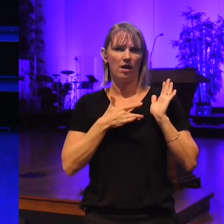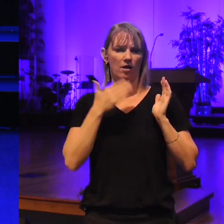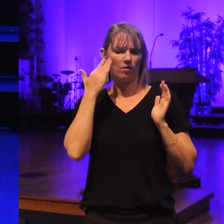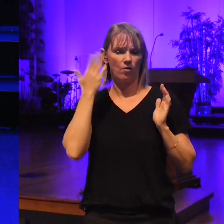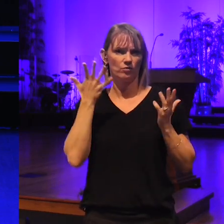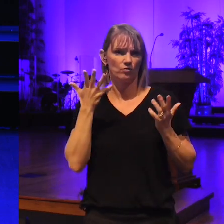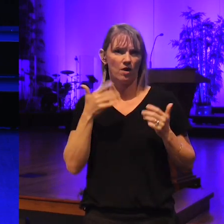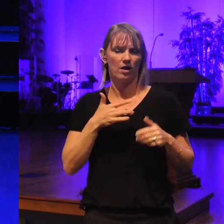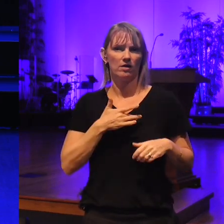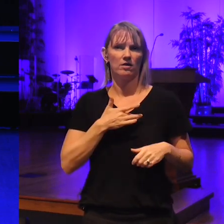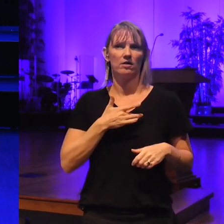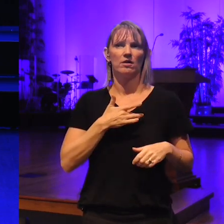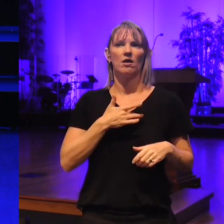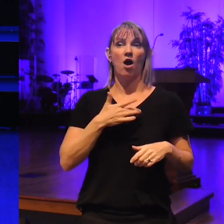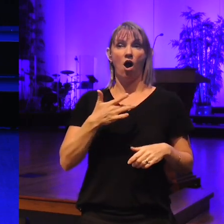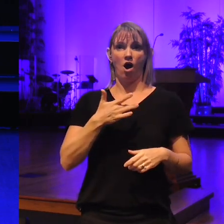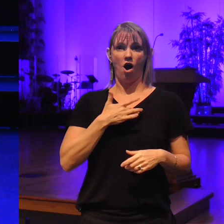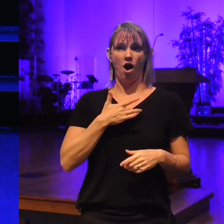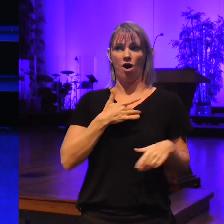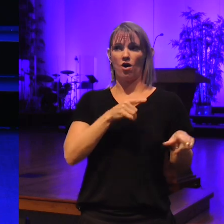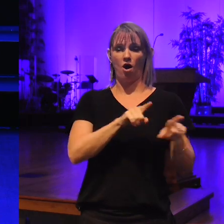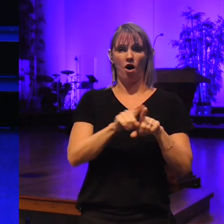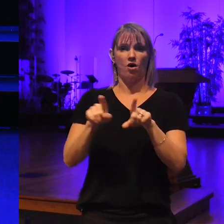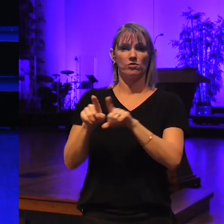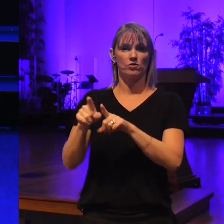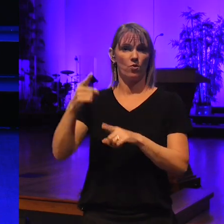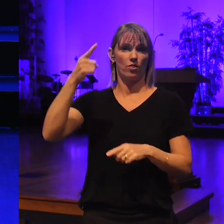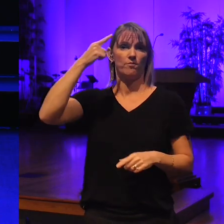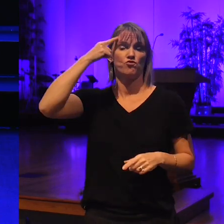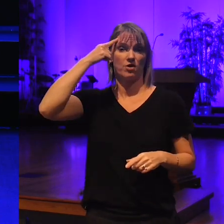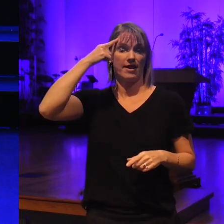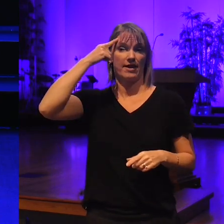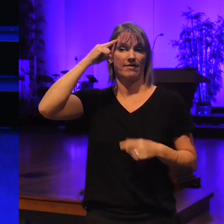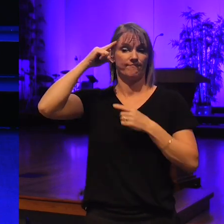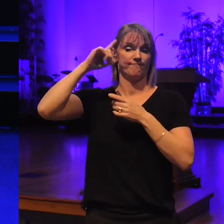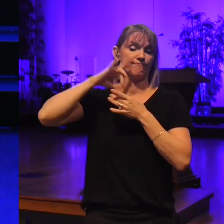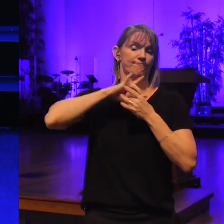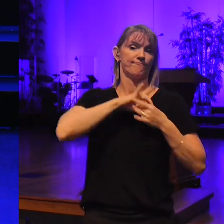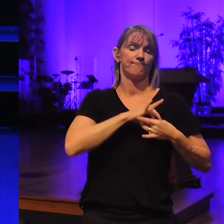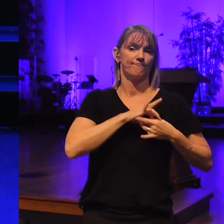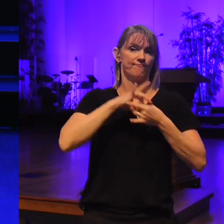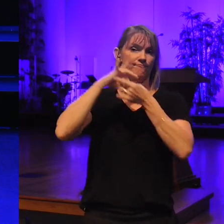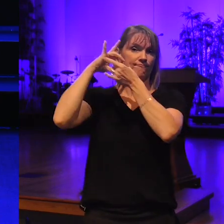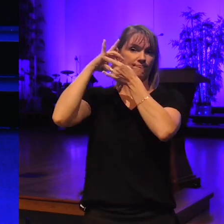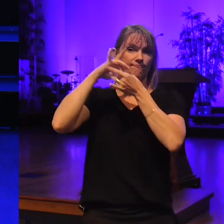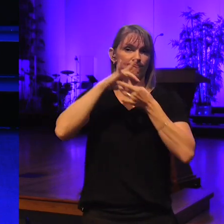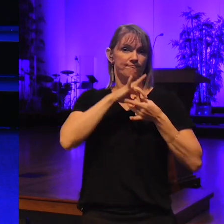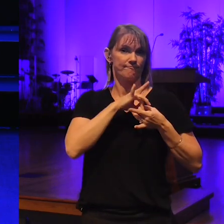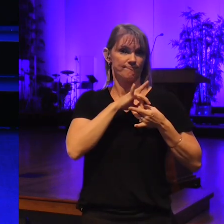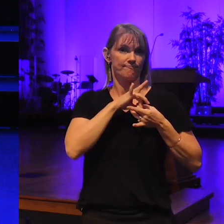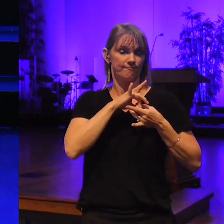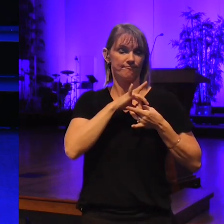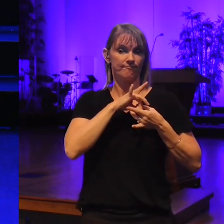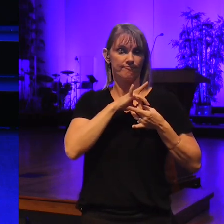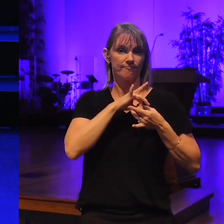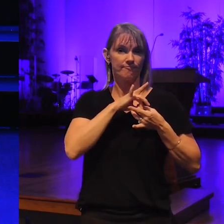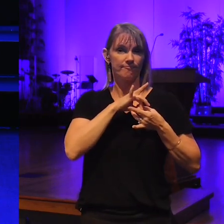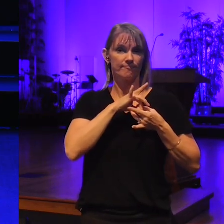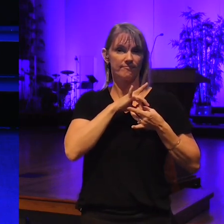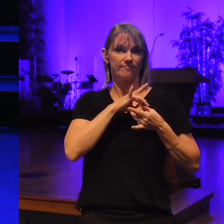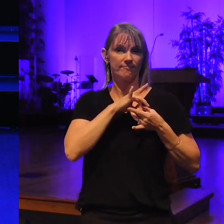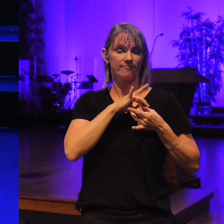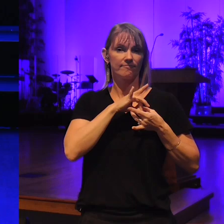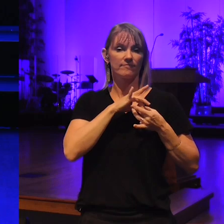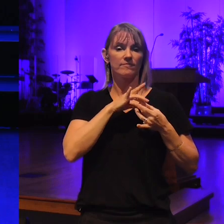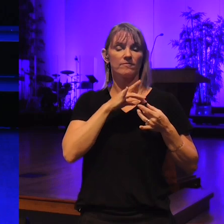So the heart is also the brain. It is connected to that greater source.